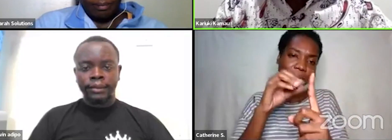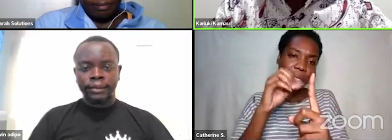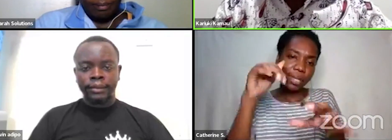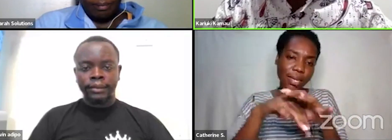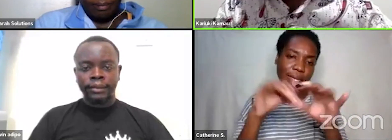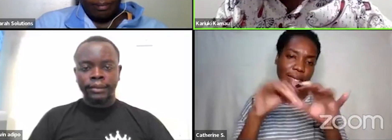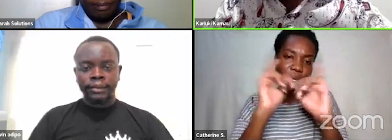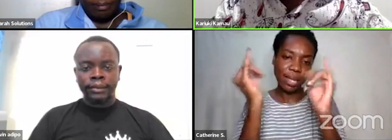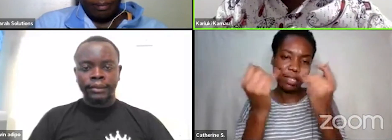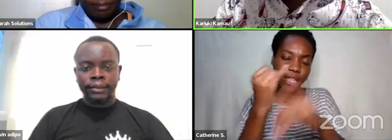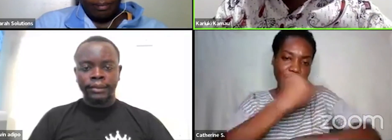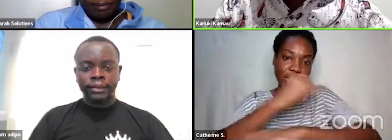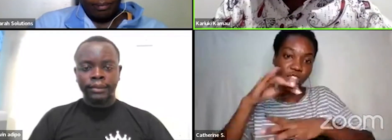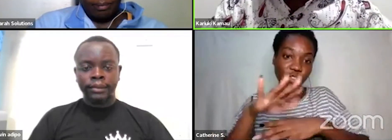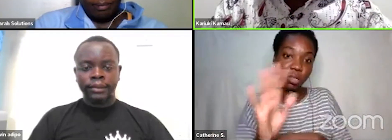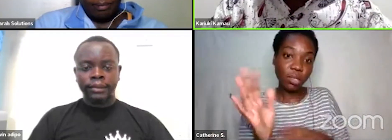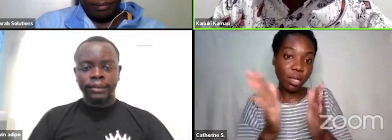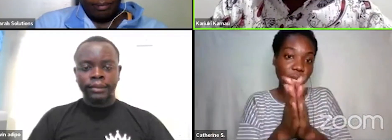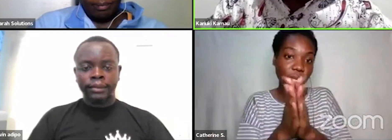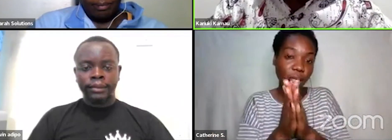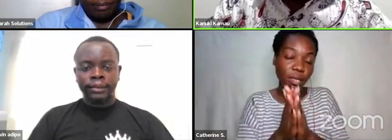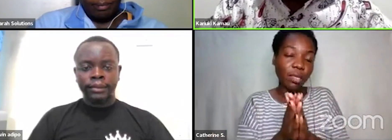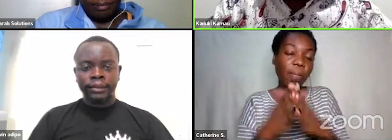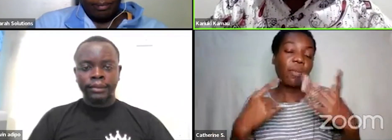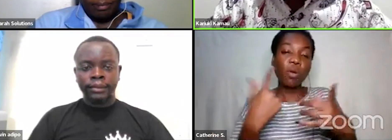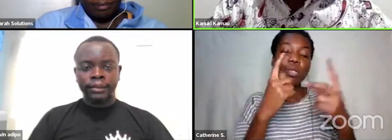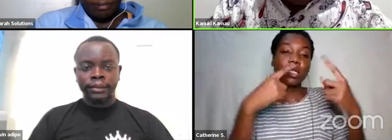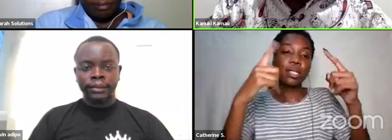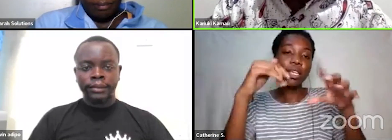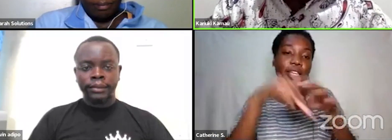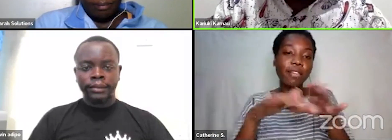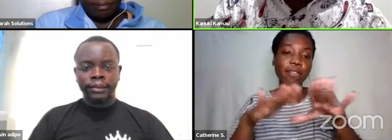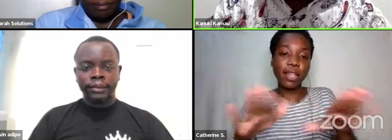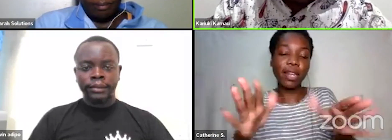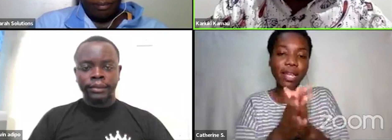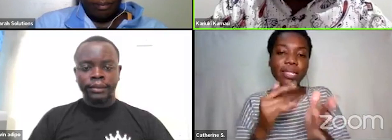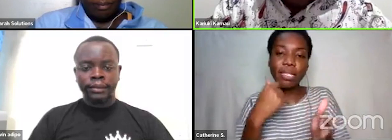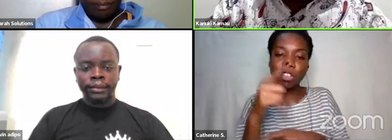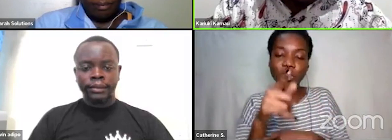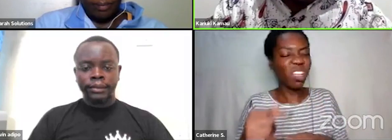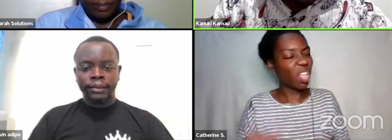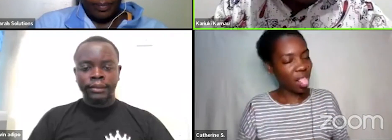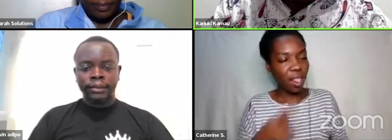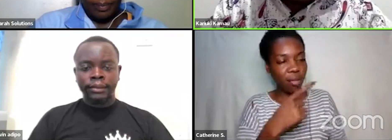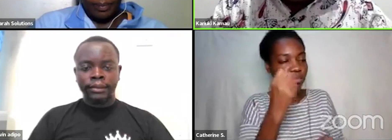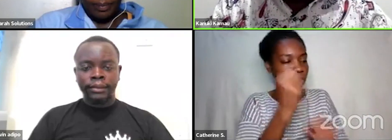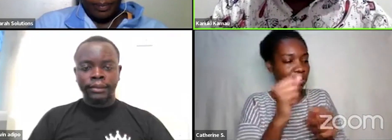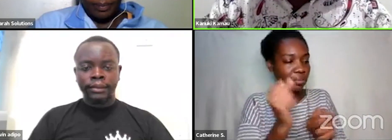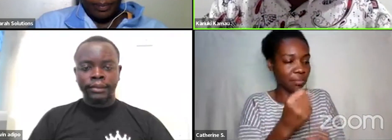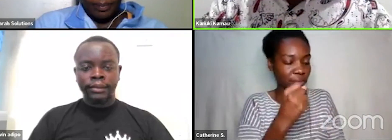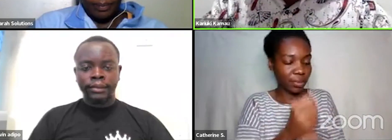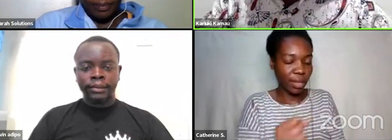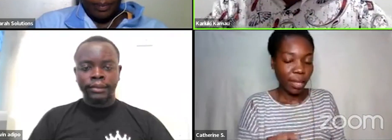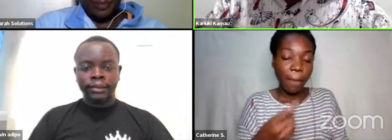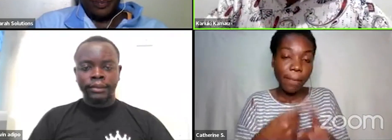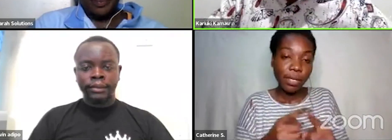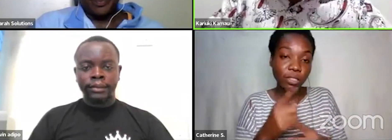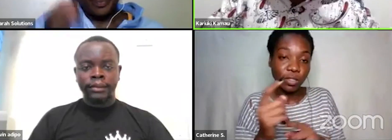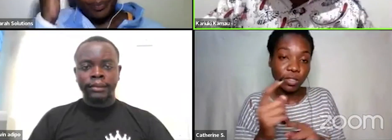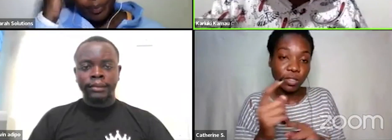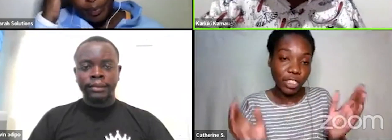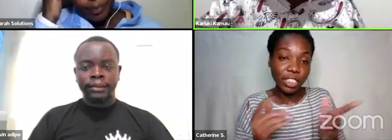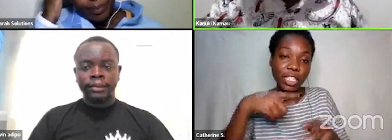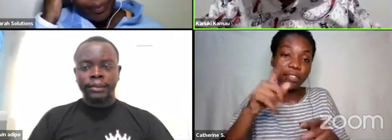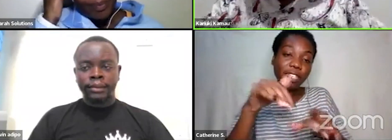who have succeeded in a field. A mentor is a bridge. They will tell you, man, this one doesn't work. So other than encouraging yourself in the road, look